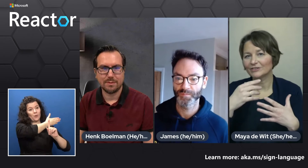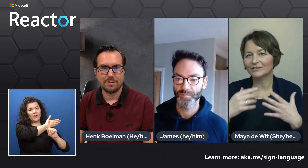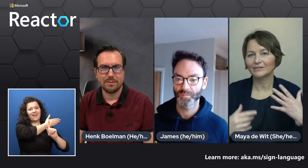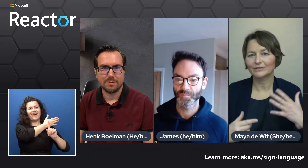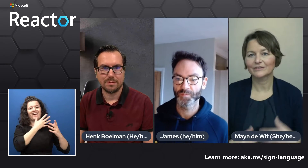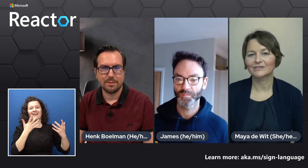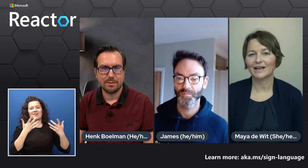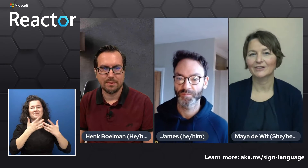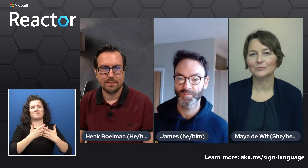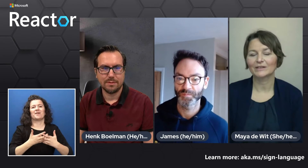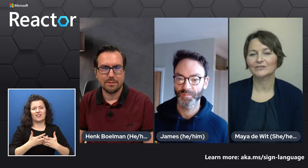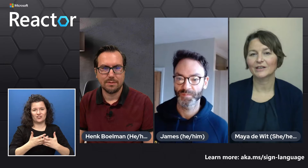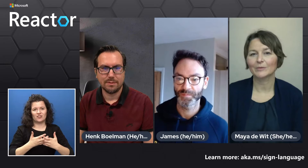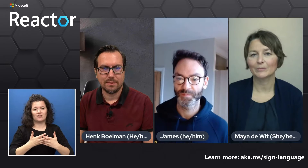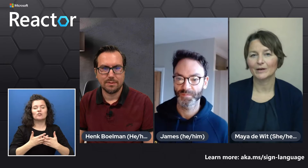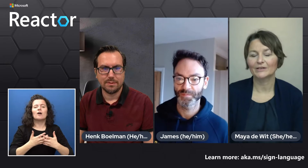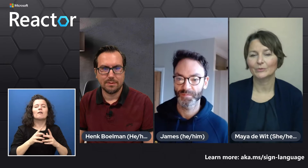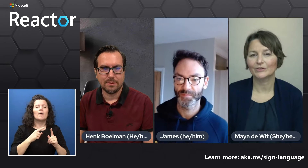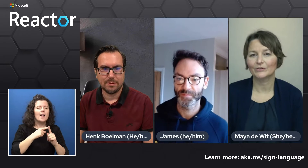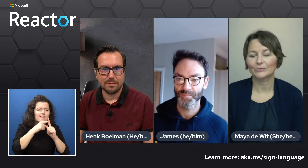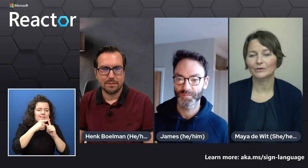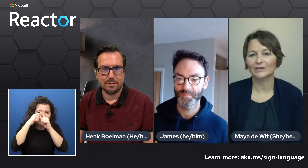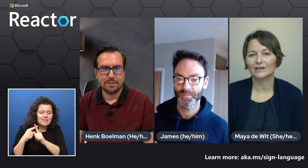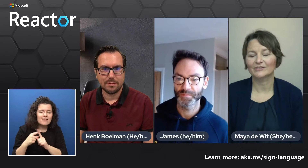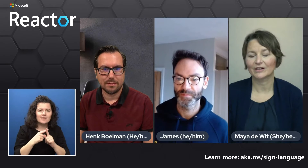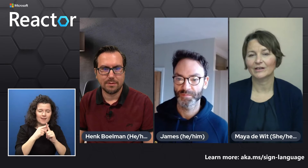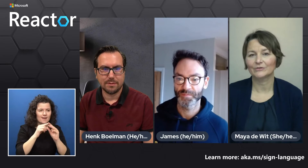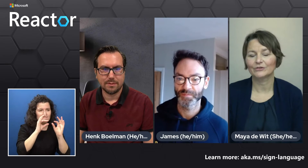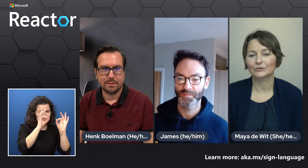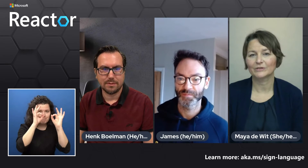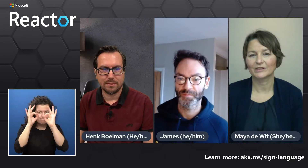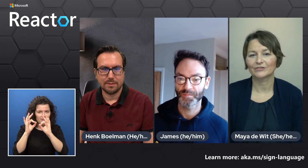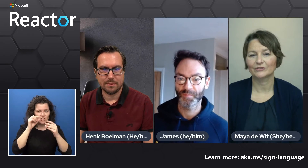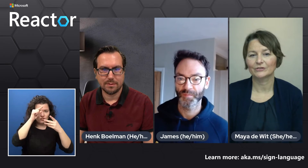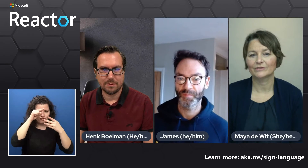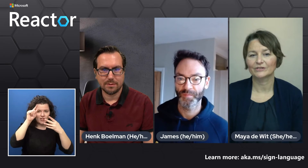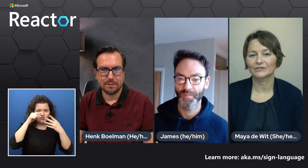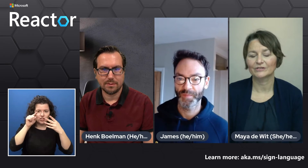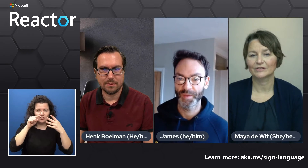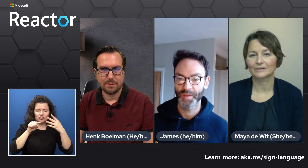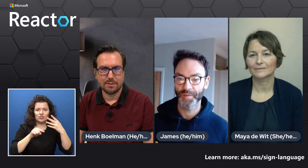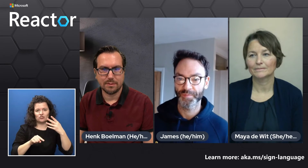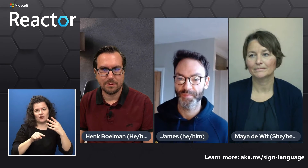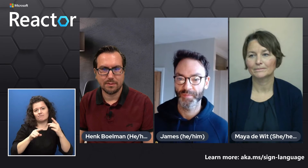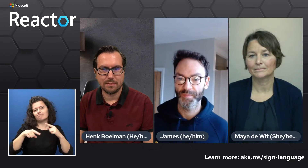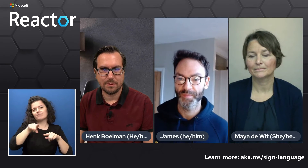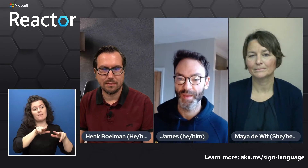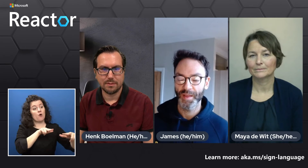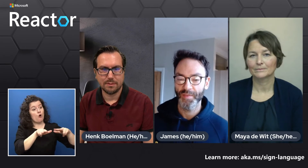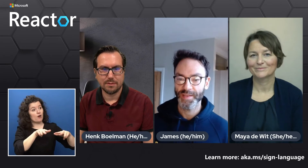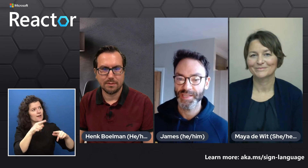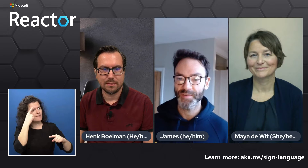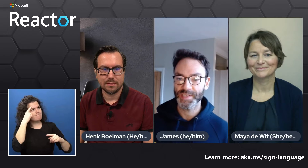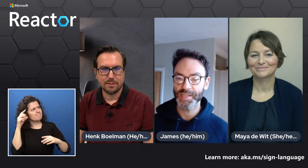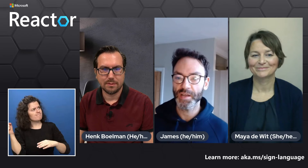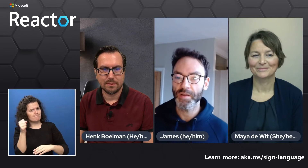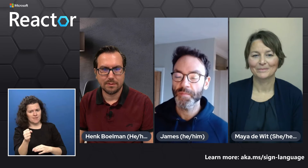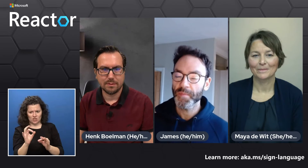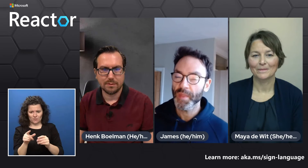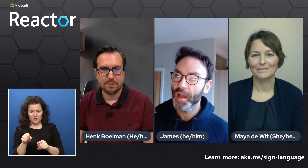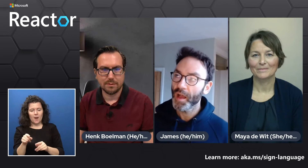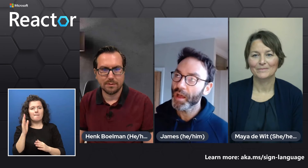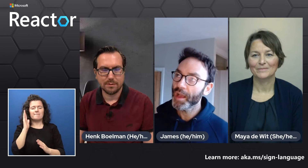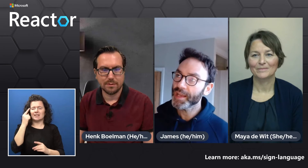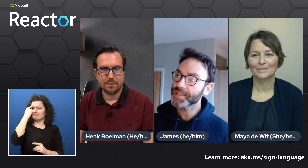all these different aspects to keep in mind when you organize sign language interpretation services. Yeah, that's interesting.